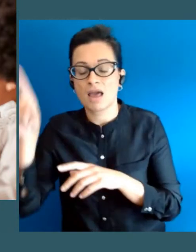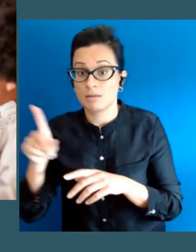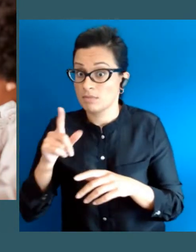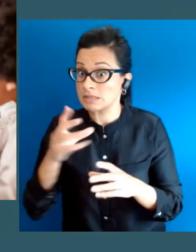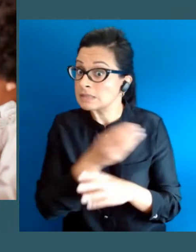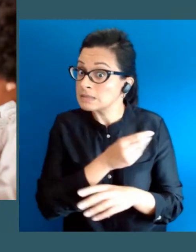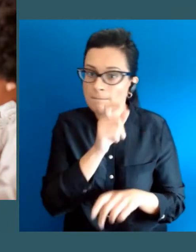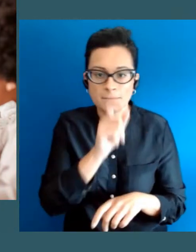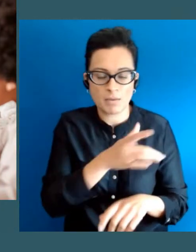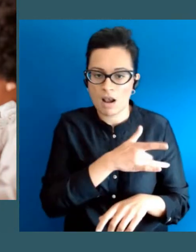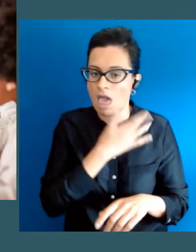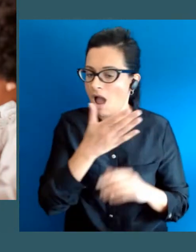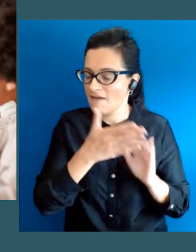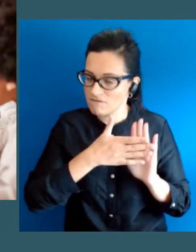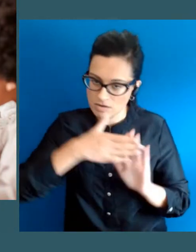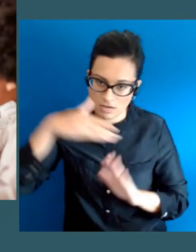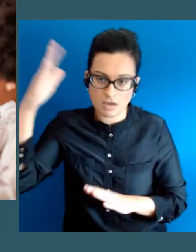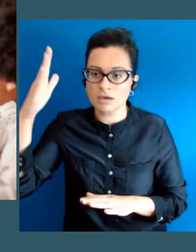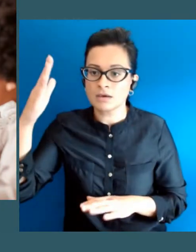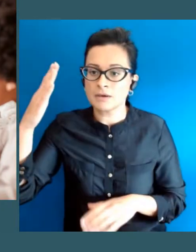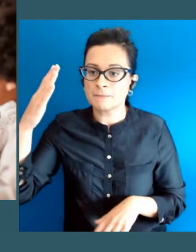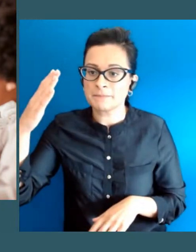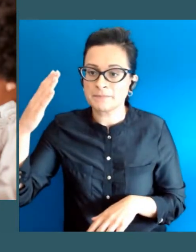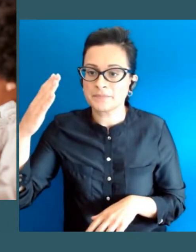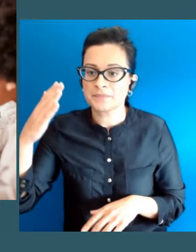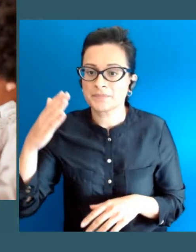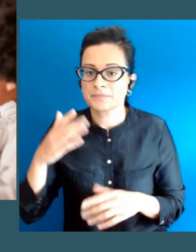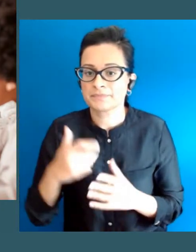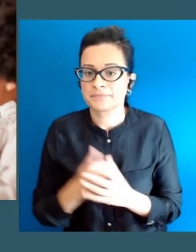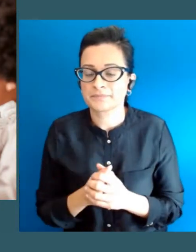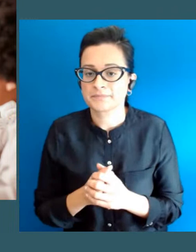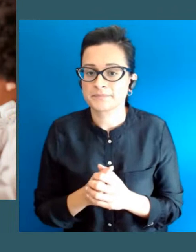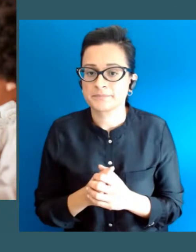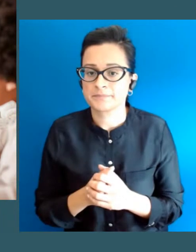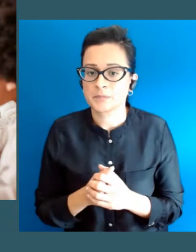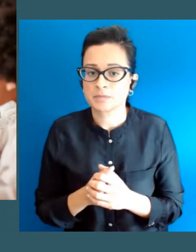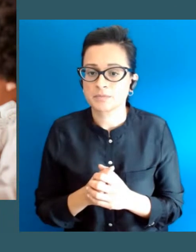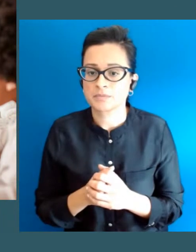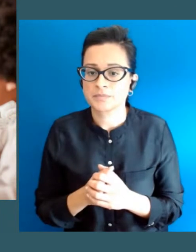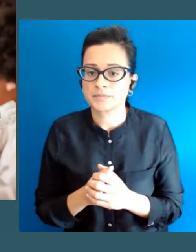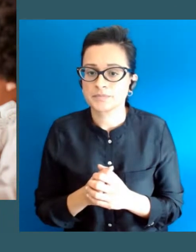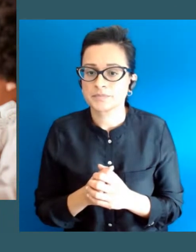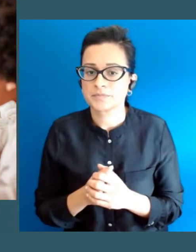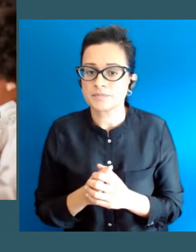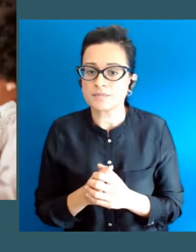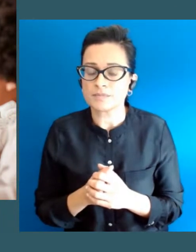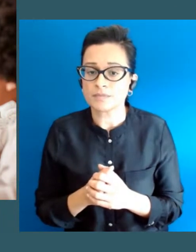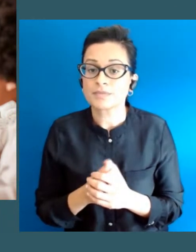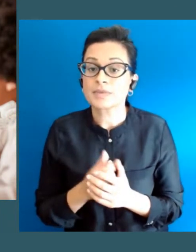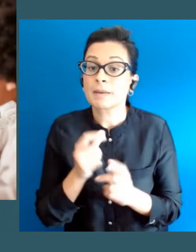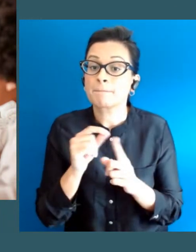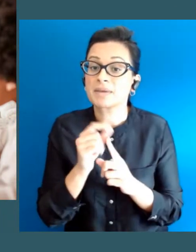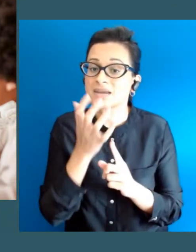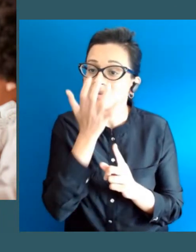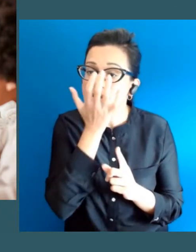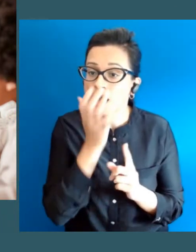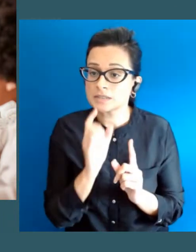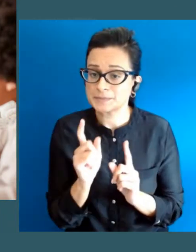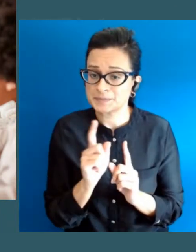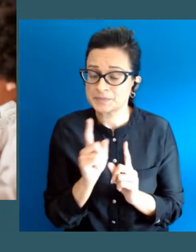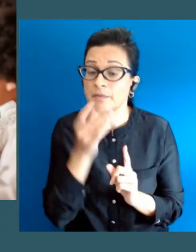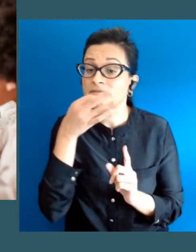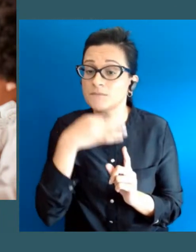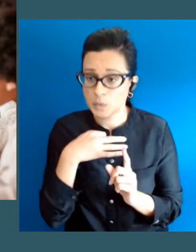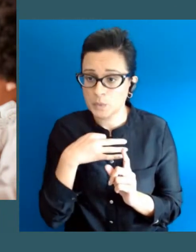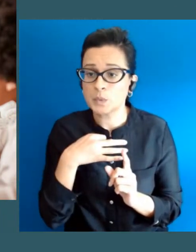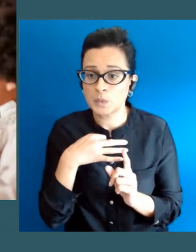they will have these allergies lifelong into adulthood. But with peanut allergy, very few of the children